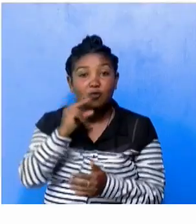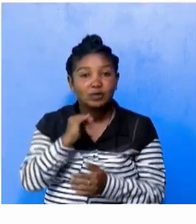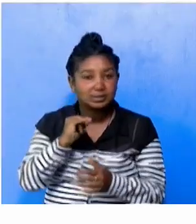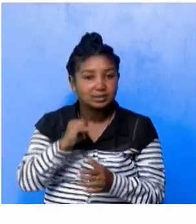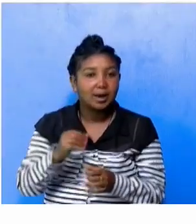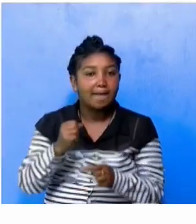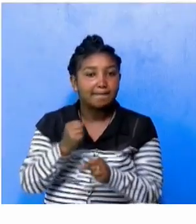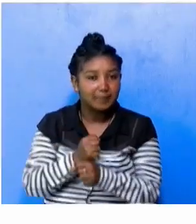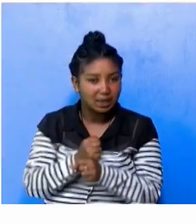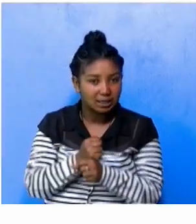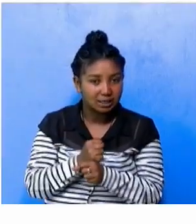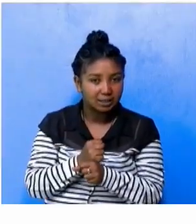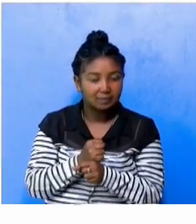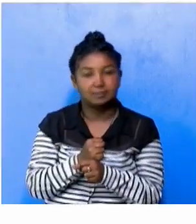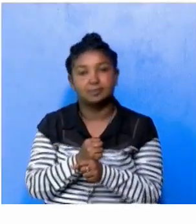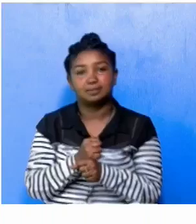made.